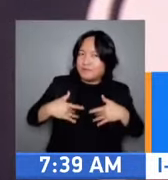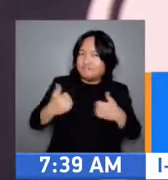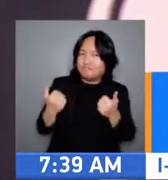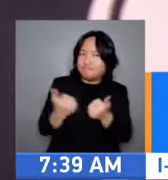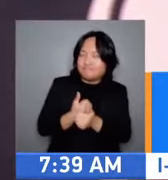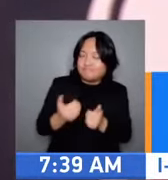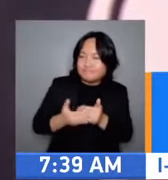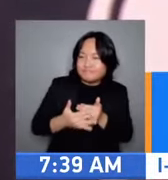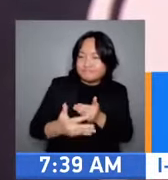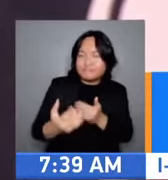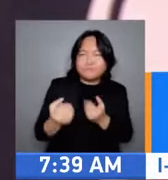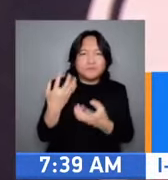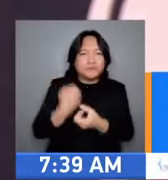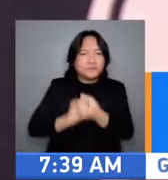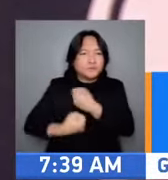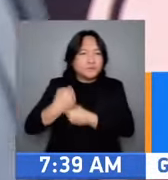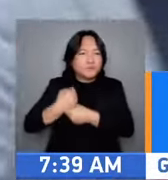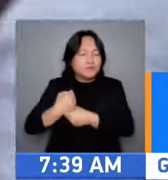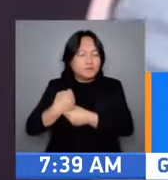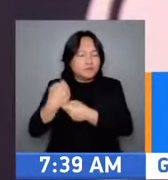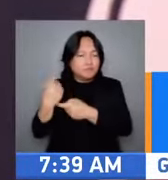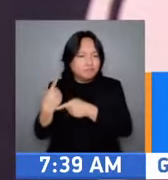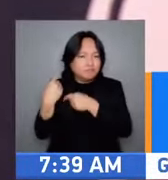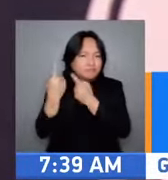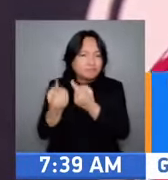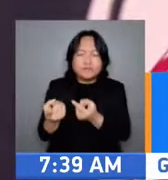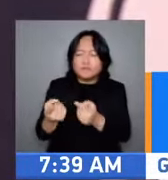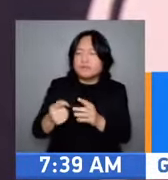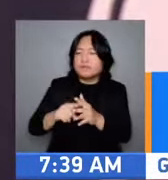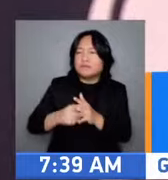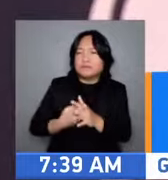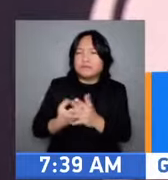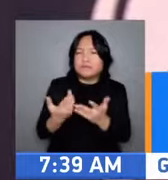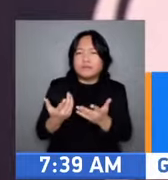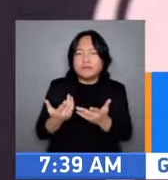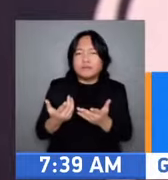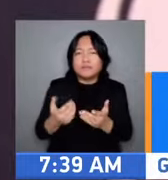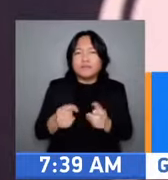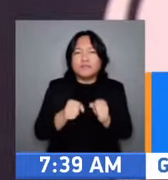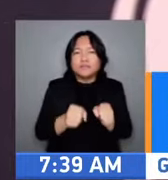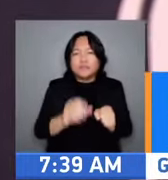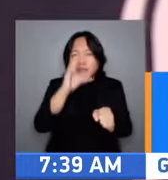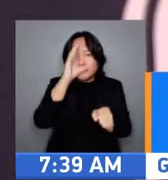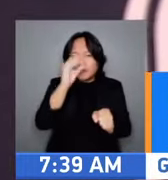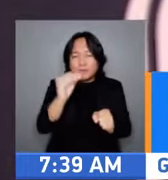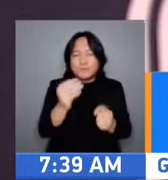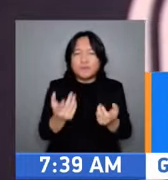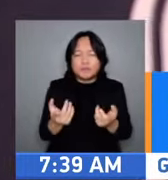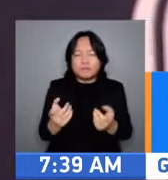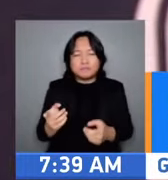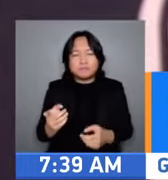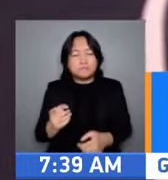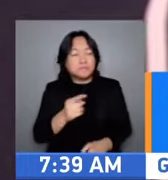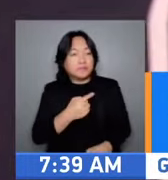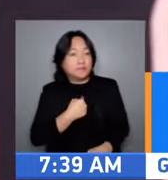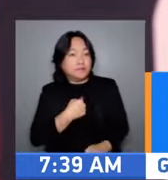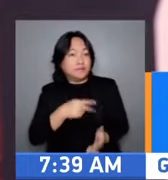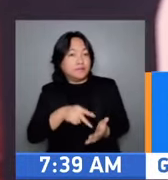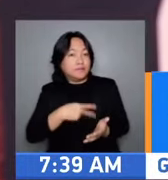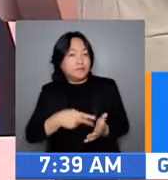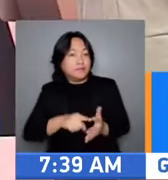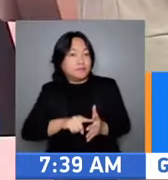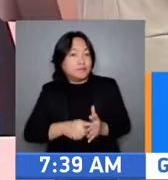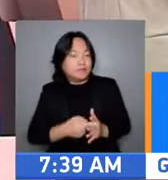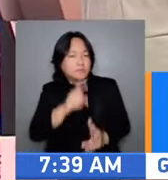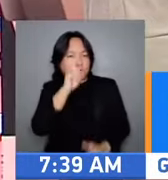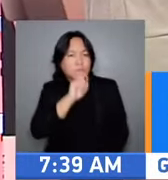ba simula nag-umpisa ka sa Street Boys? Actually, I start dancing when I was 14. Uh-huh. And now, I'm